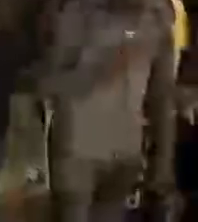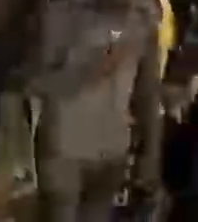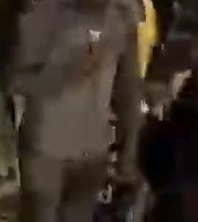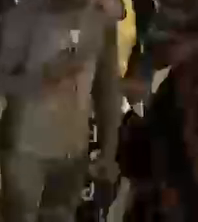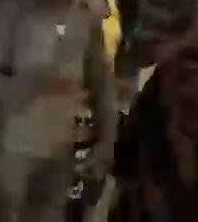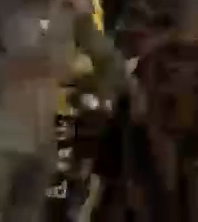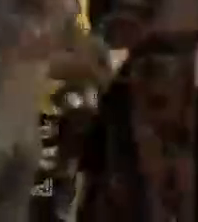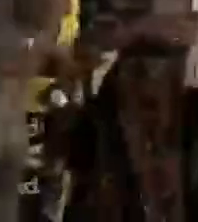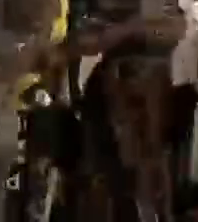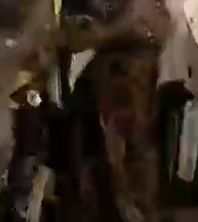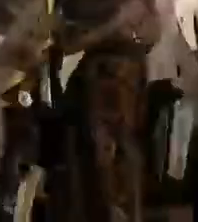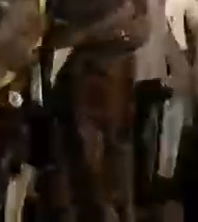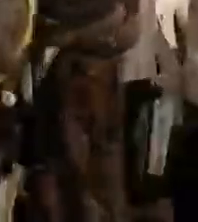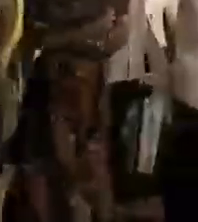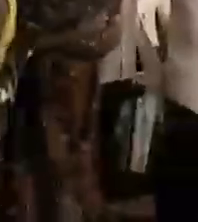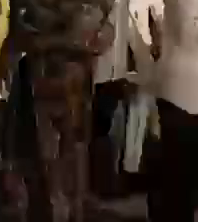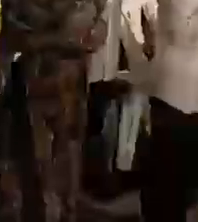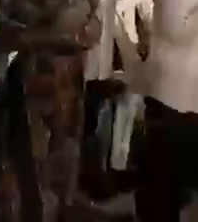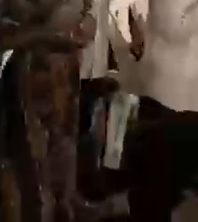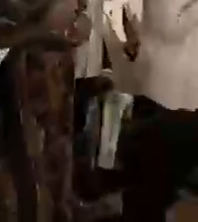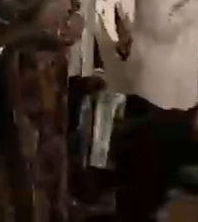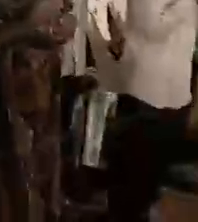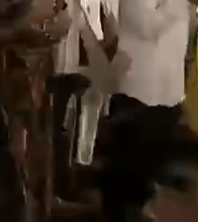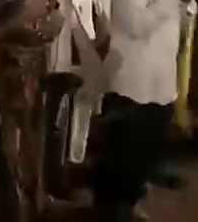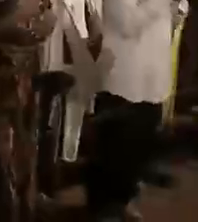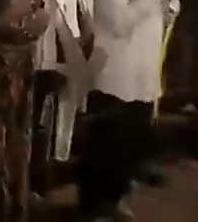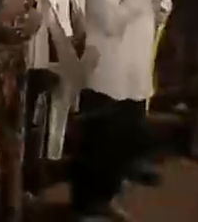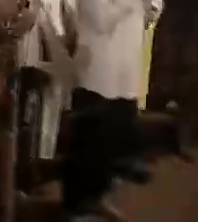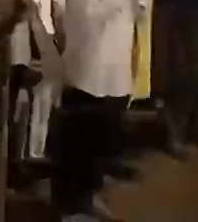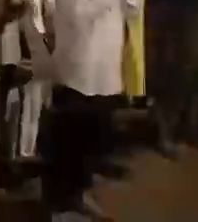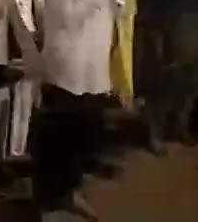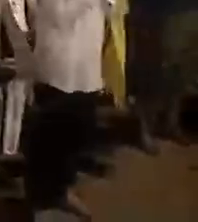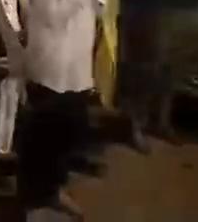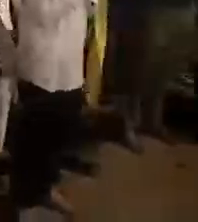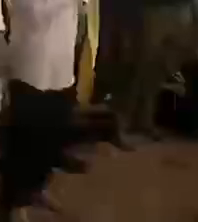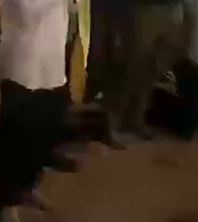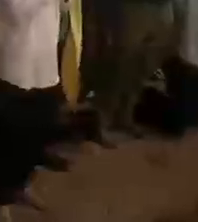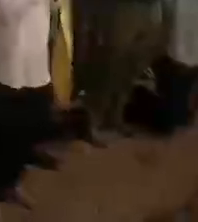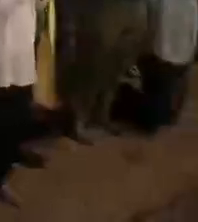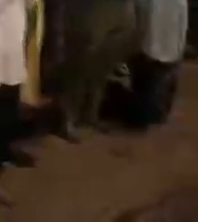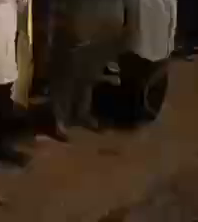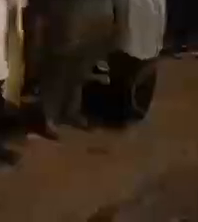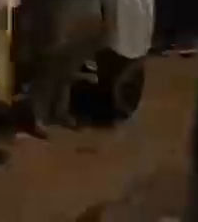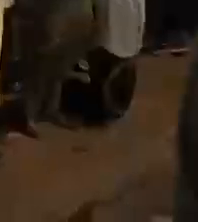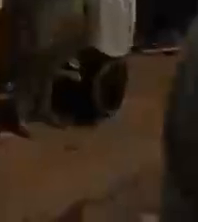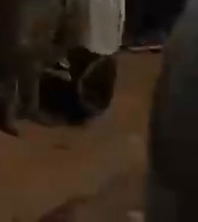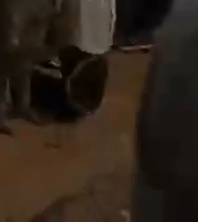for your family, for your wife and husband, for your